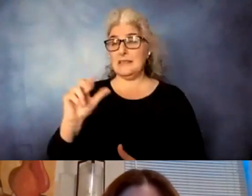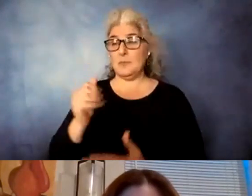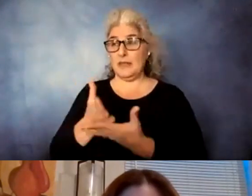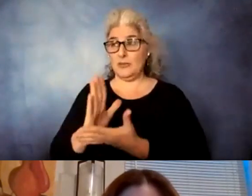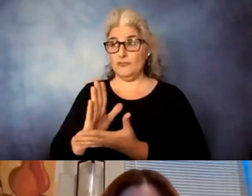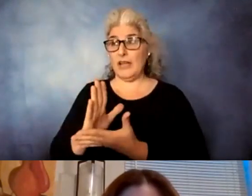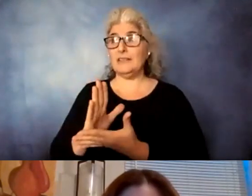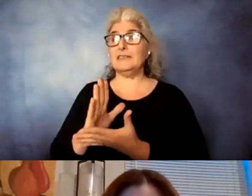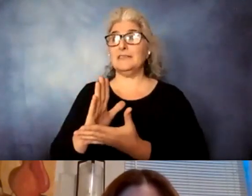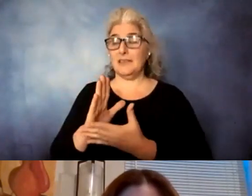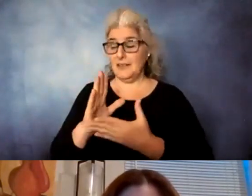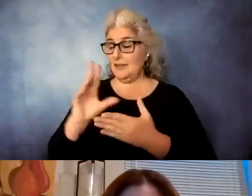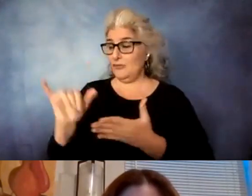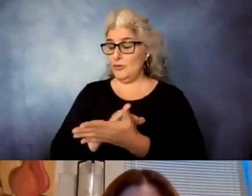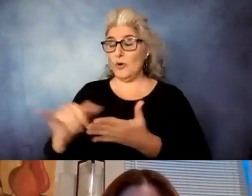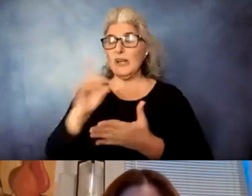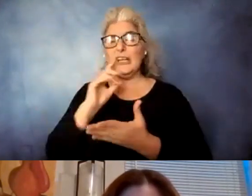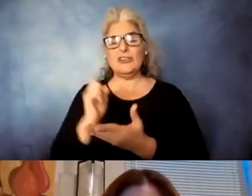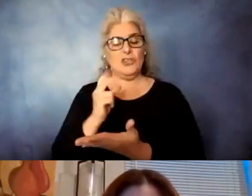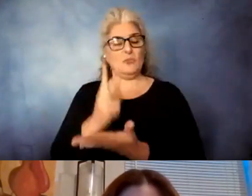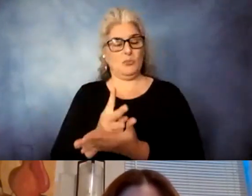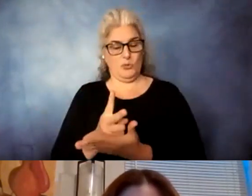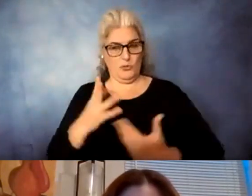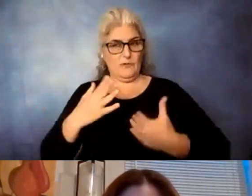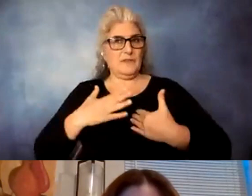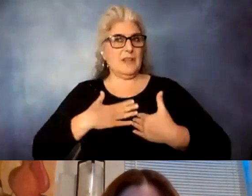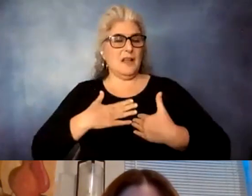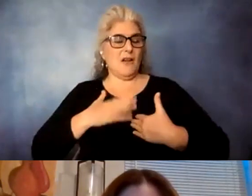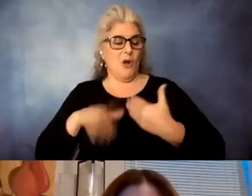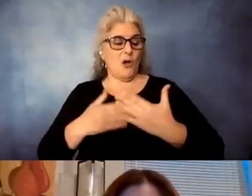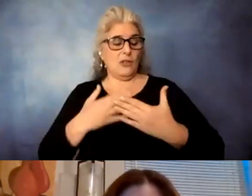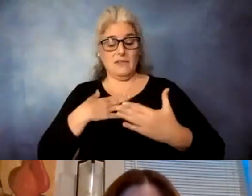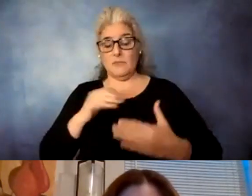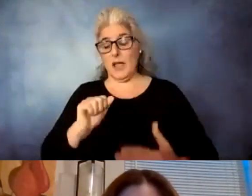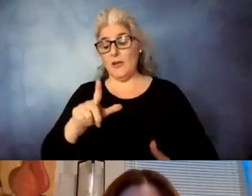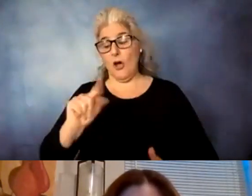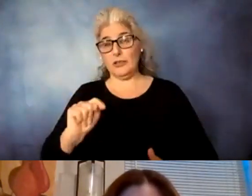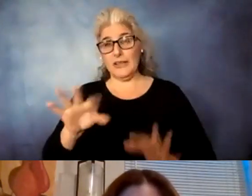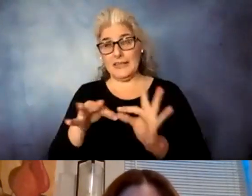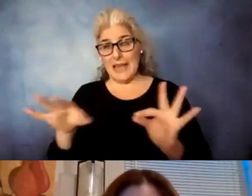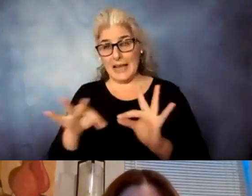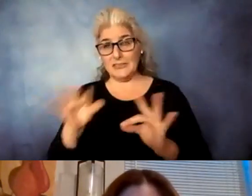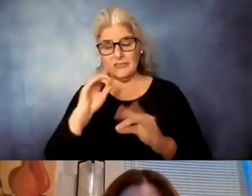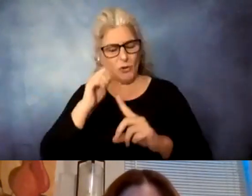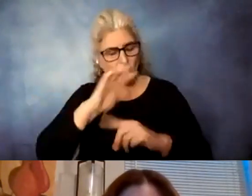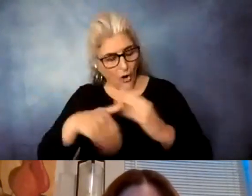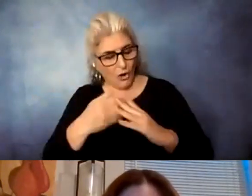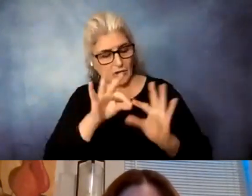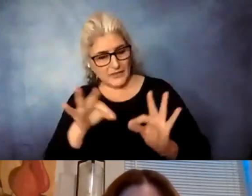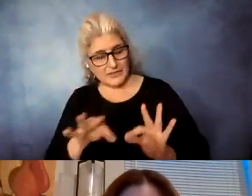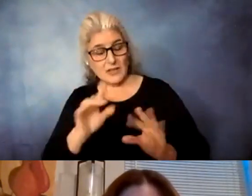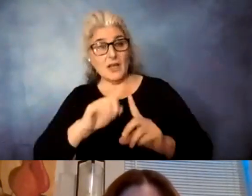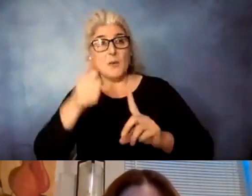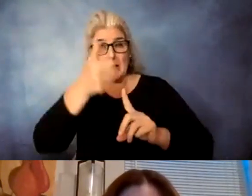my alt text on all of those images in the PDF version of the presentation, because describing what all of the colors means takes a